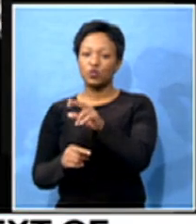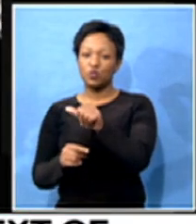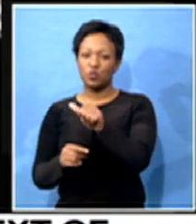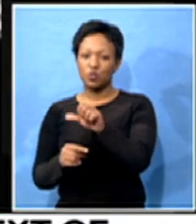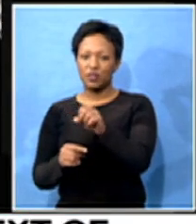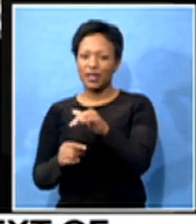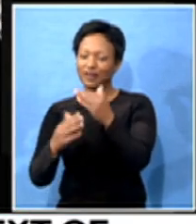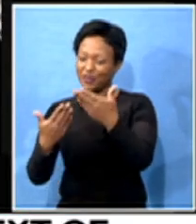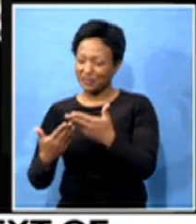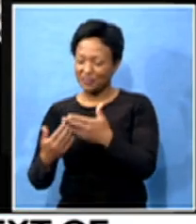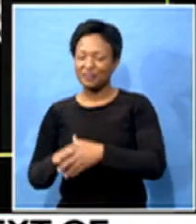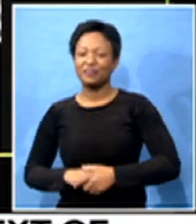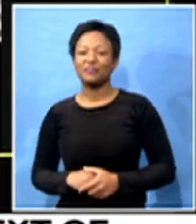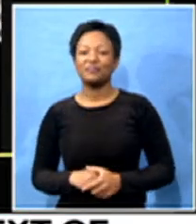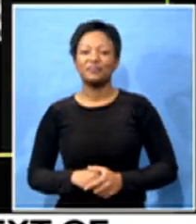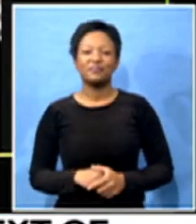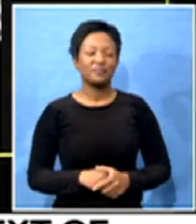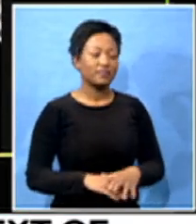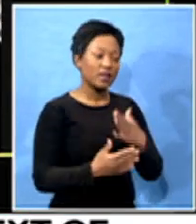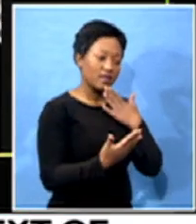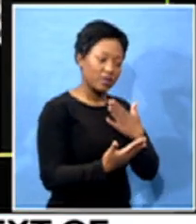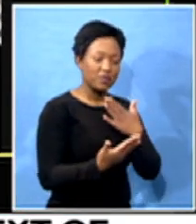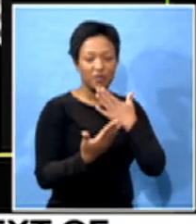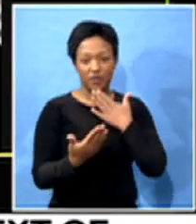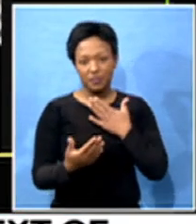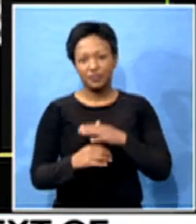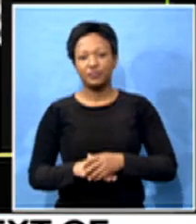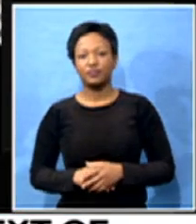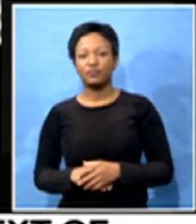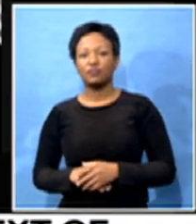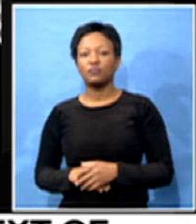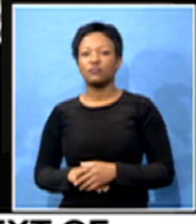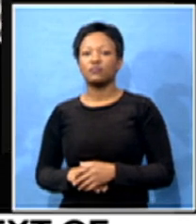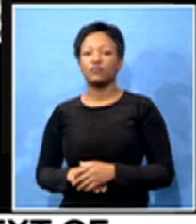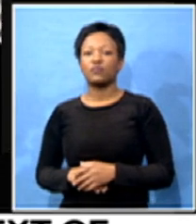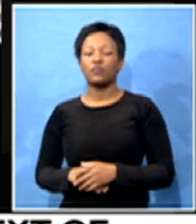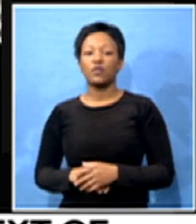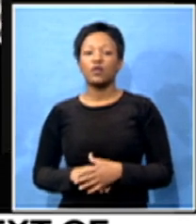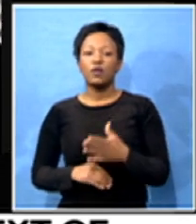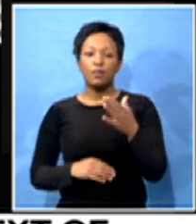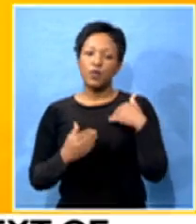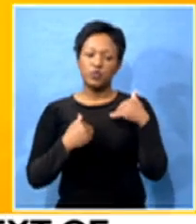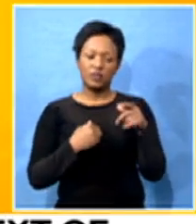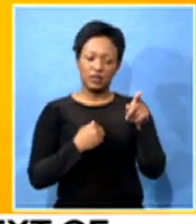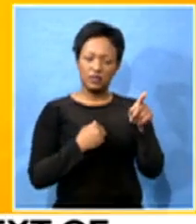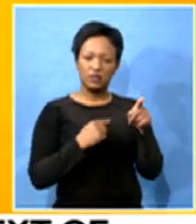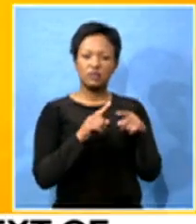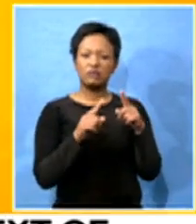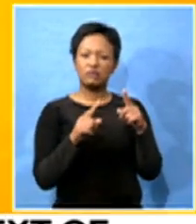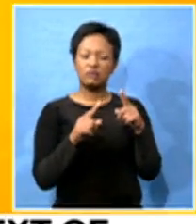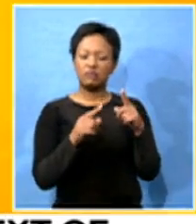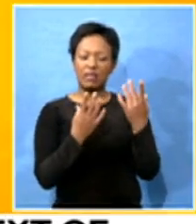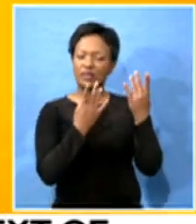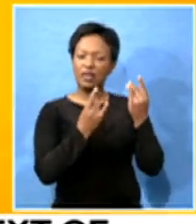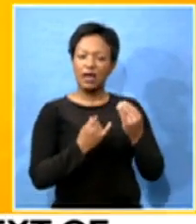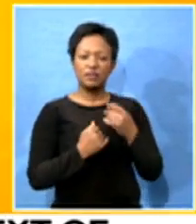welcome. Thank you. Hassen, let me begin with you. What do the current stats actually tell us